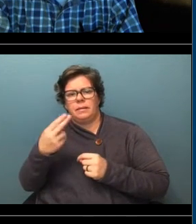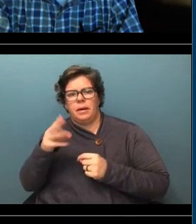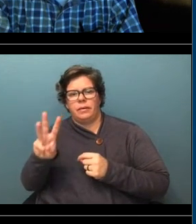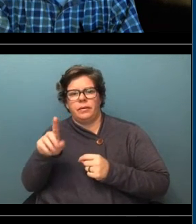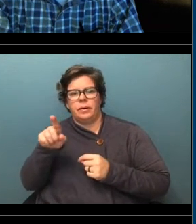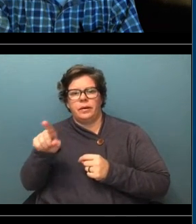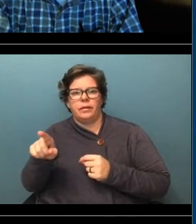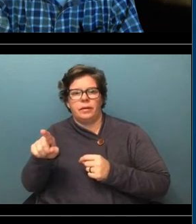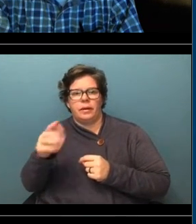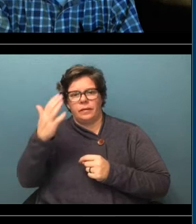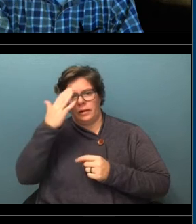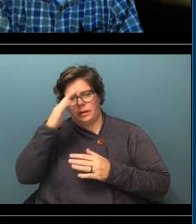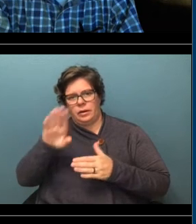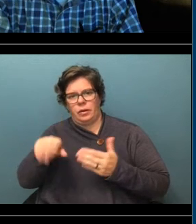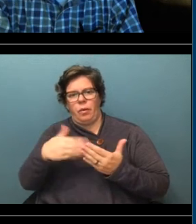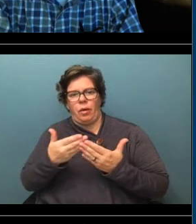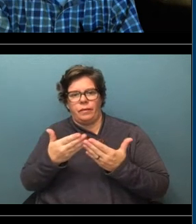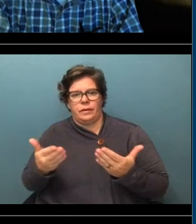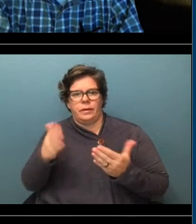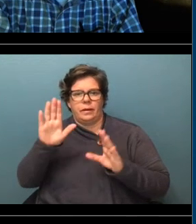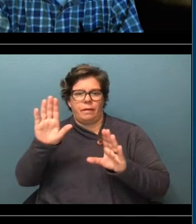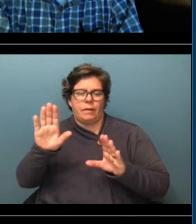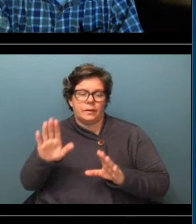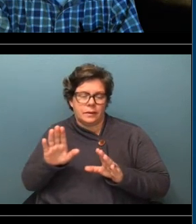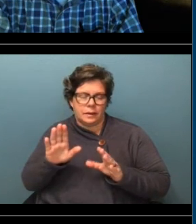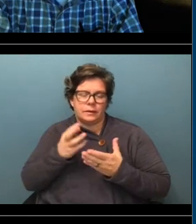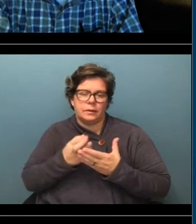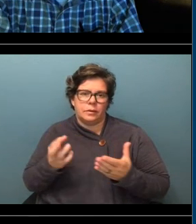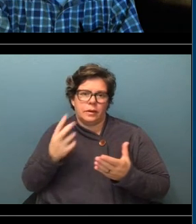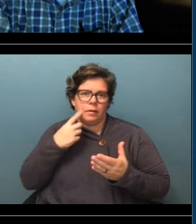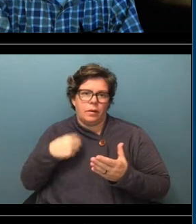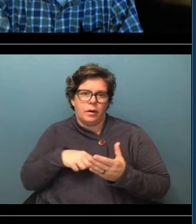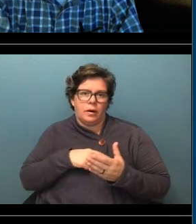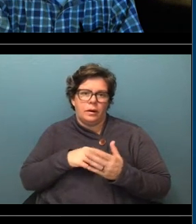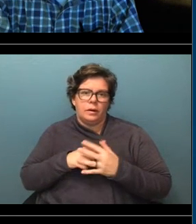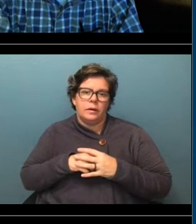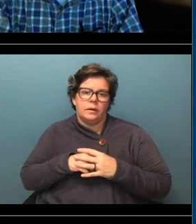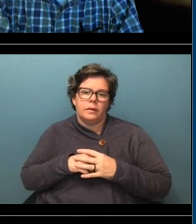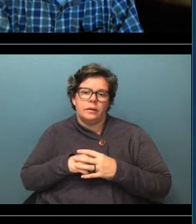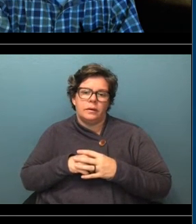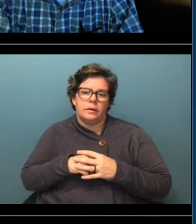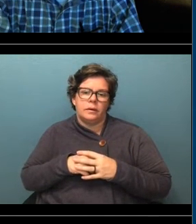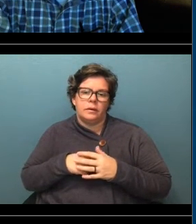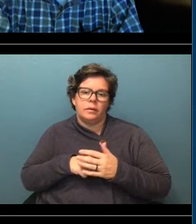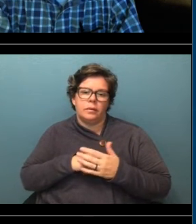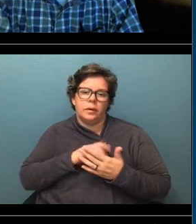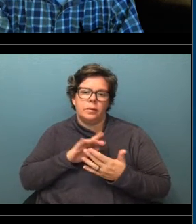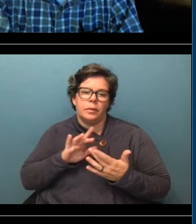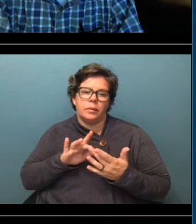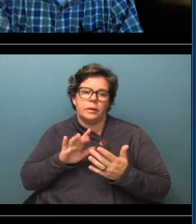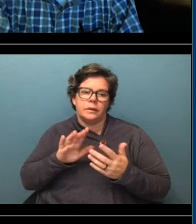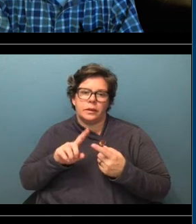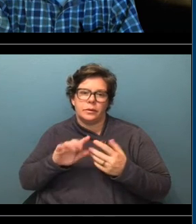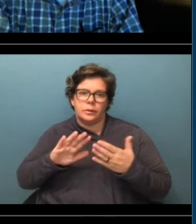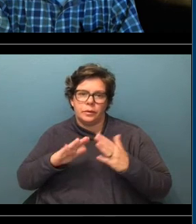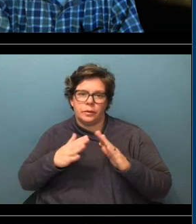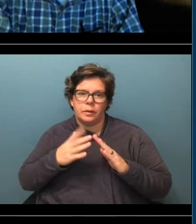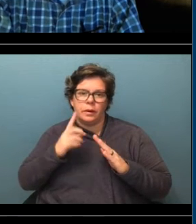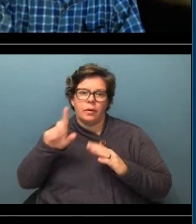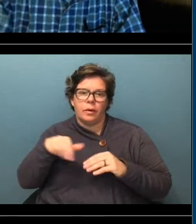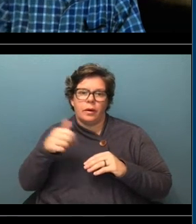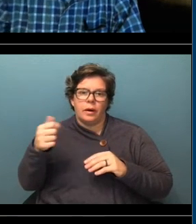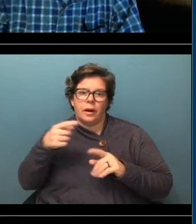they know all of the things. They're a fantastic resource for us. And then we also will reach out into the community for other